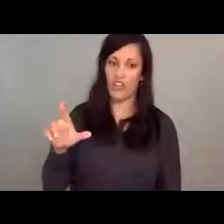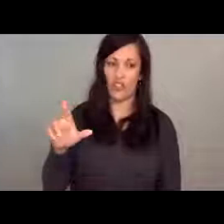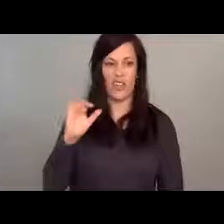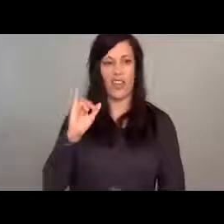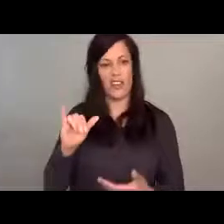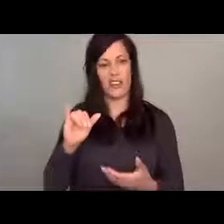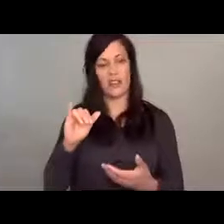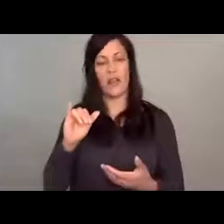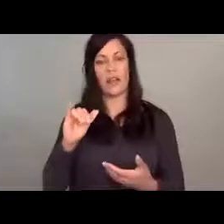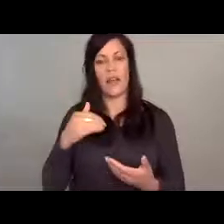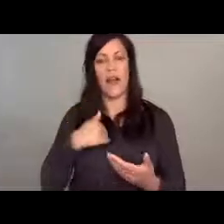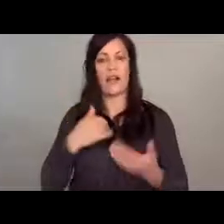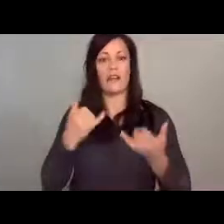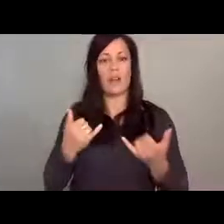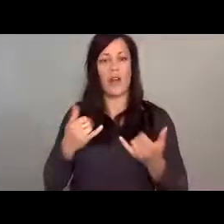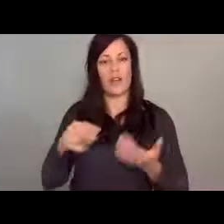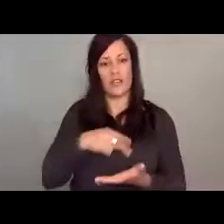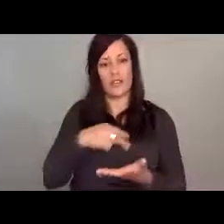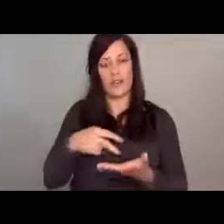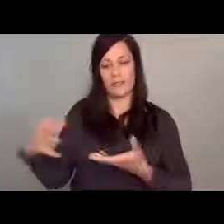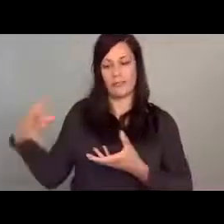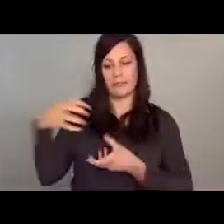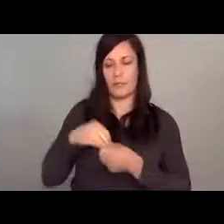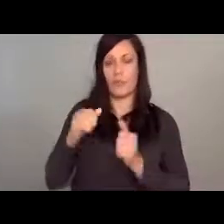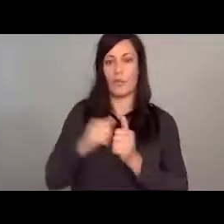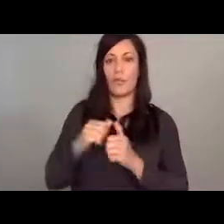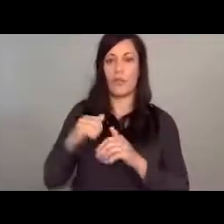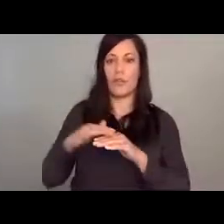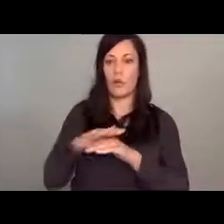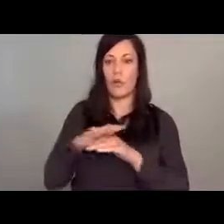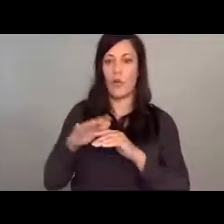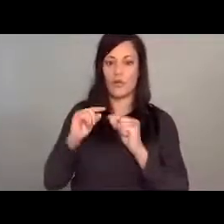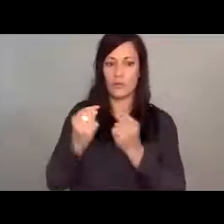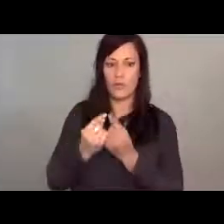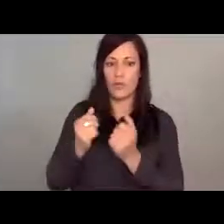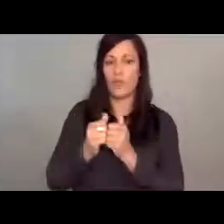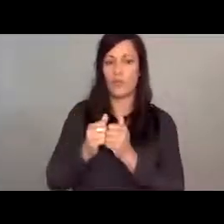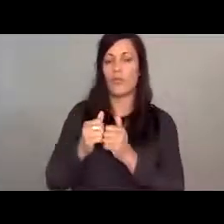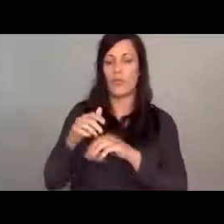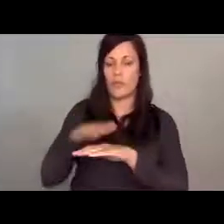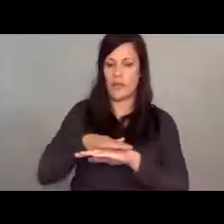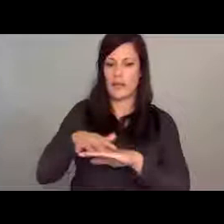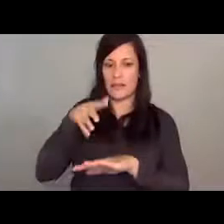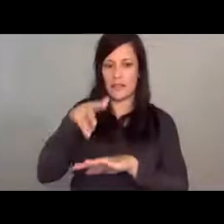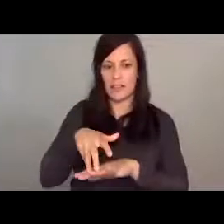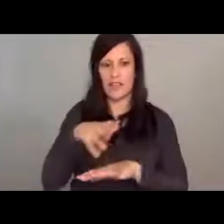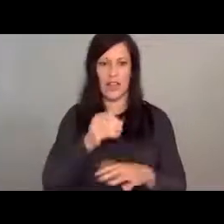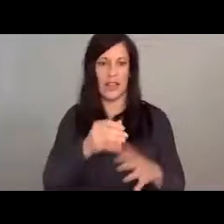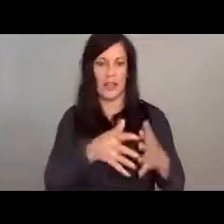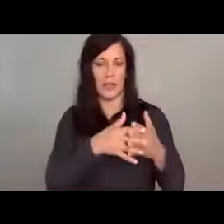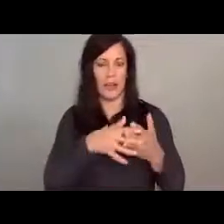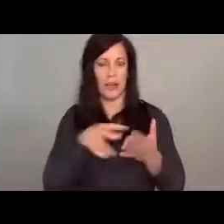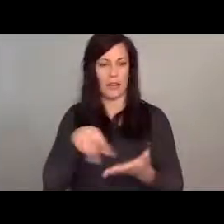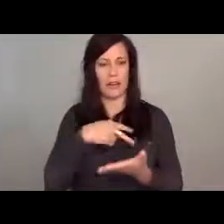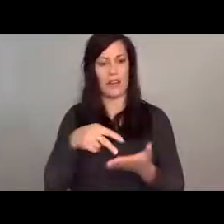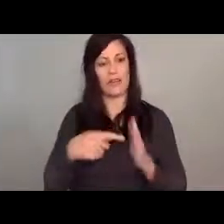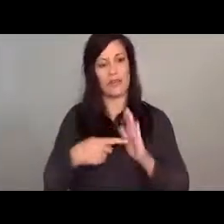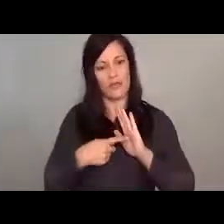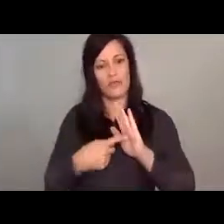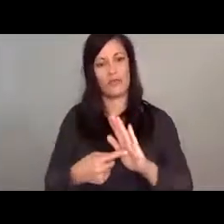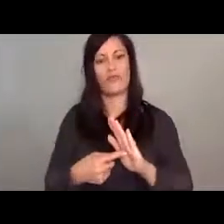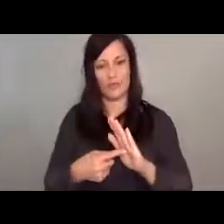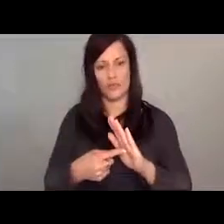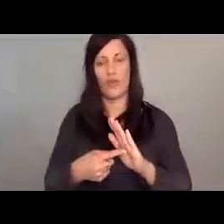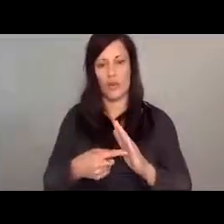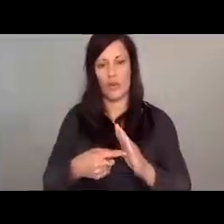Salish, Indigenous, and early American dance. And it's used to showcase the history of movement arts practice in the lands we